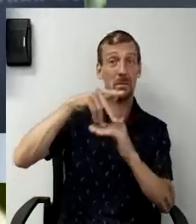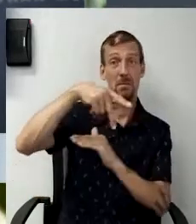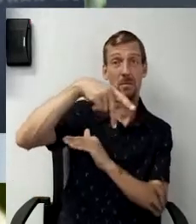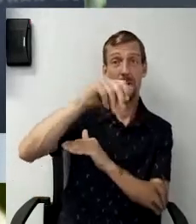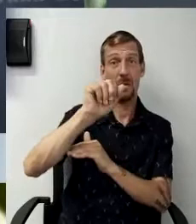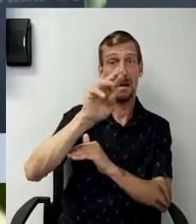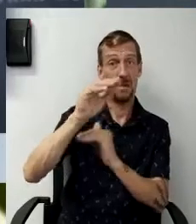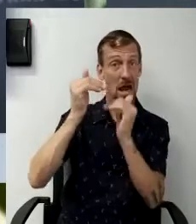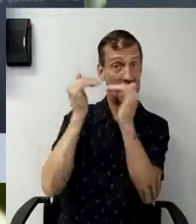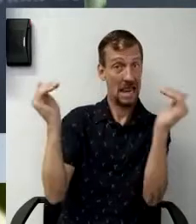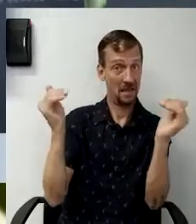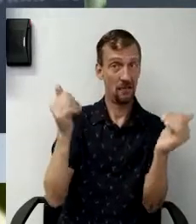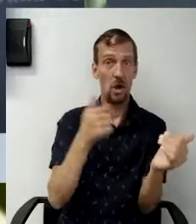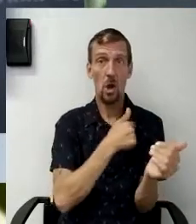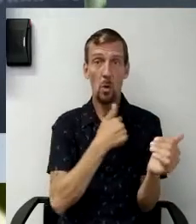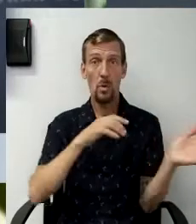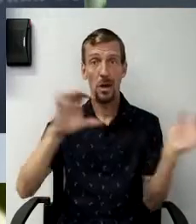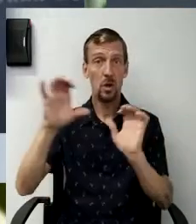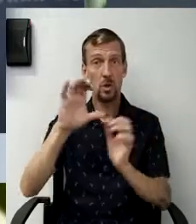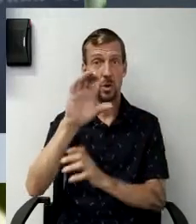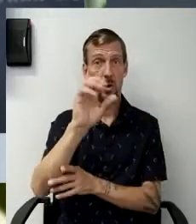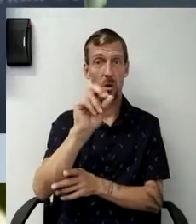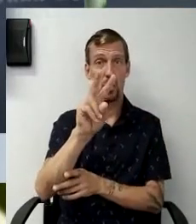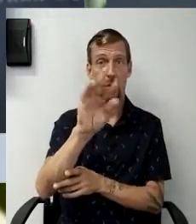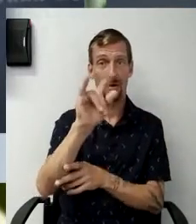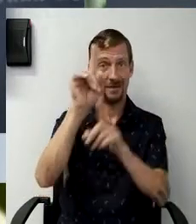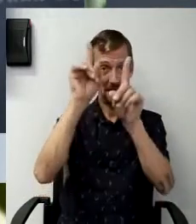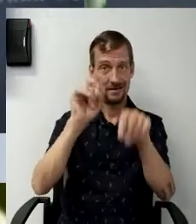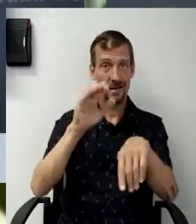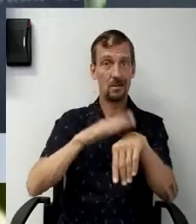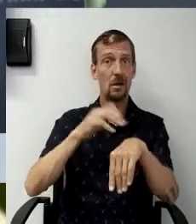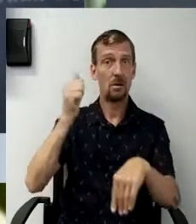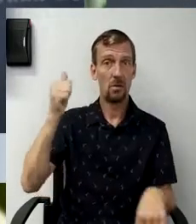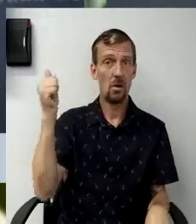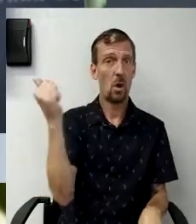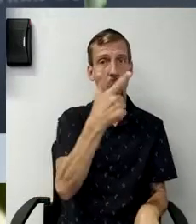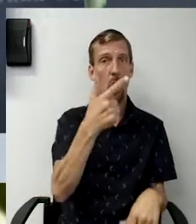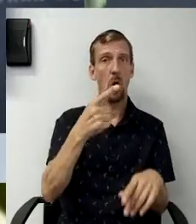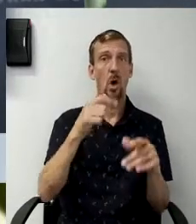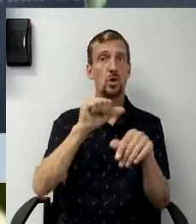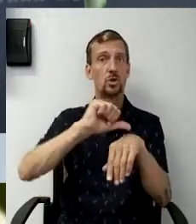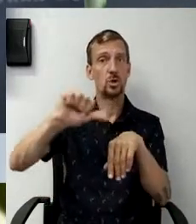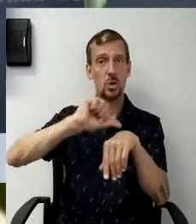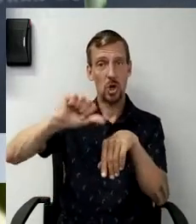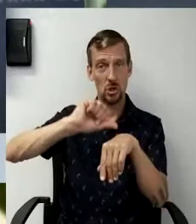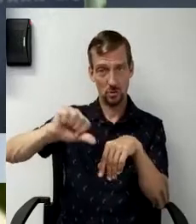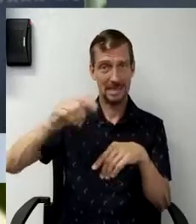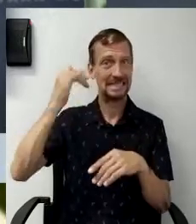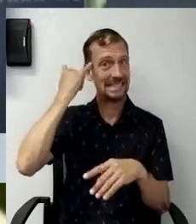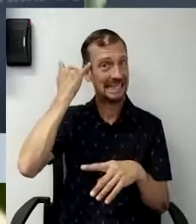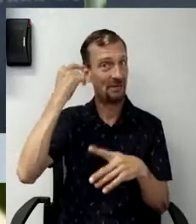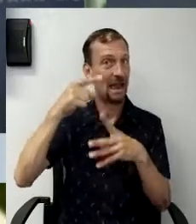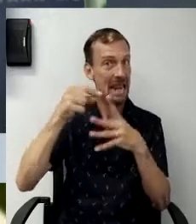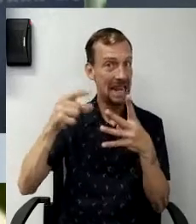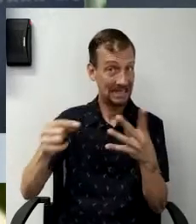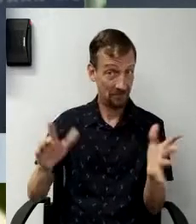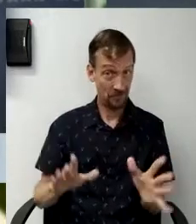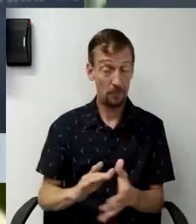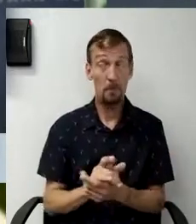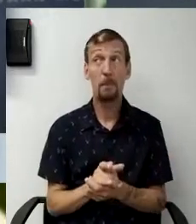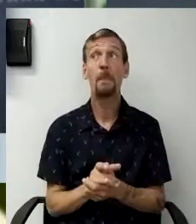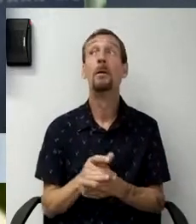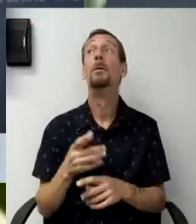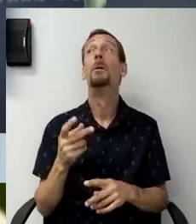And we do a COVID test on every single elective surgery that we perform here. And